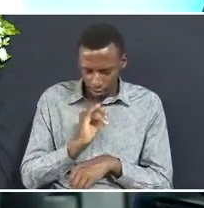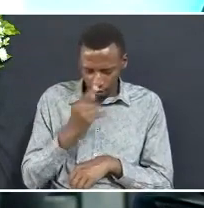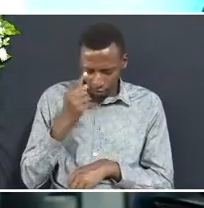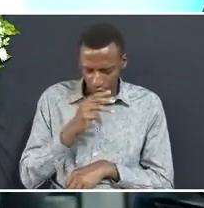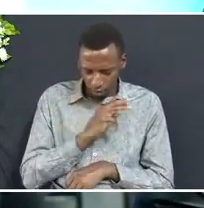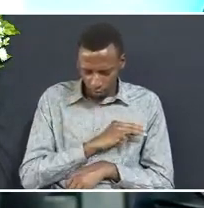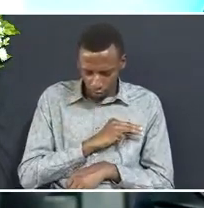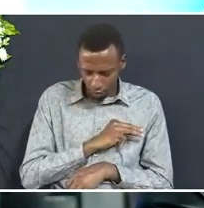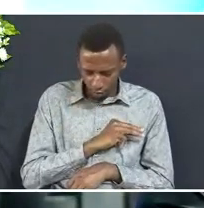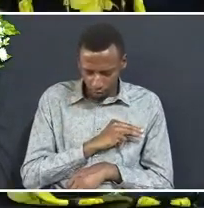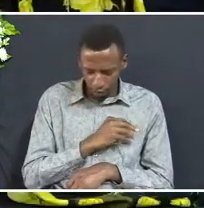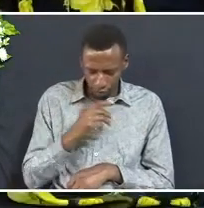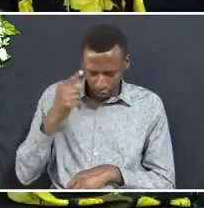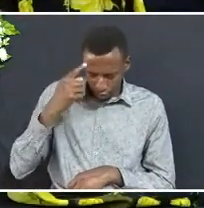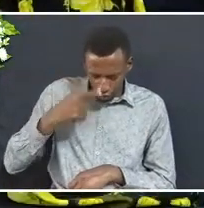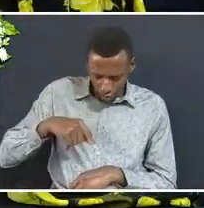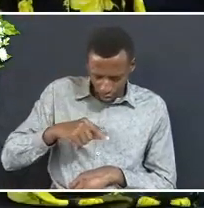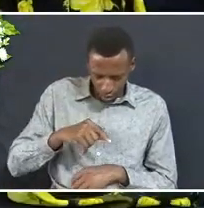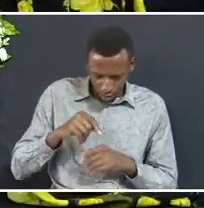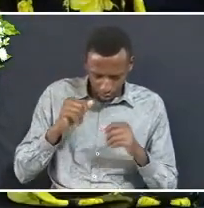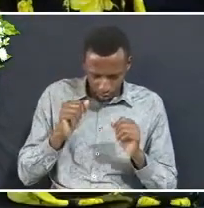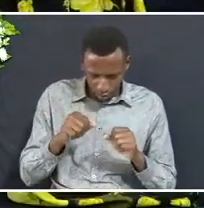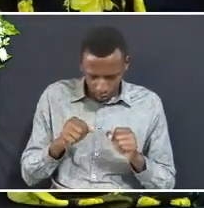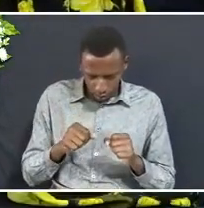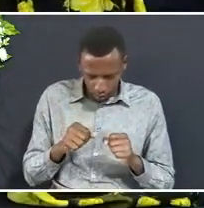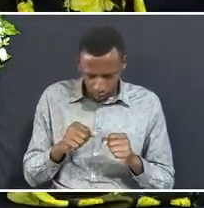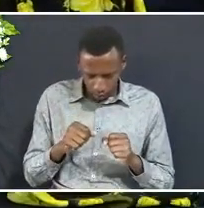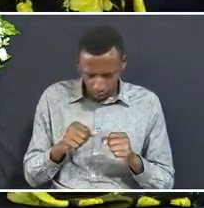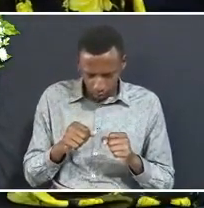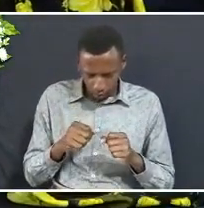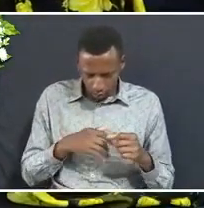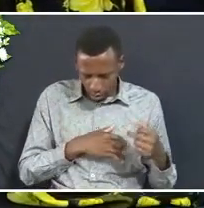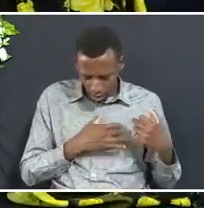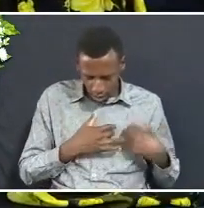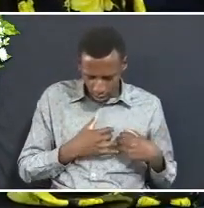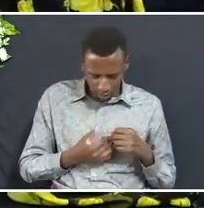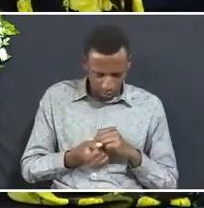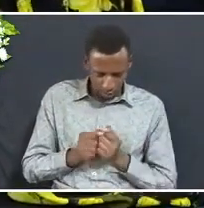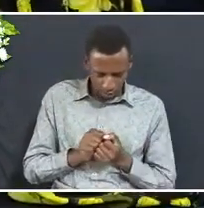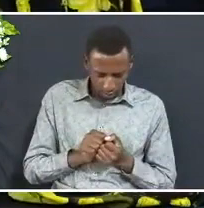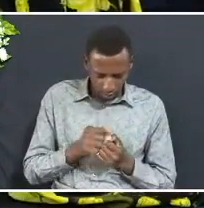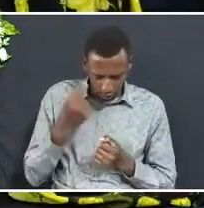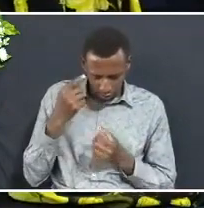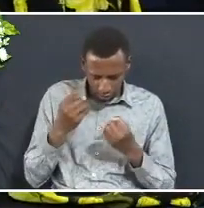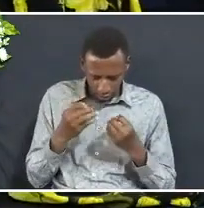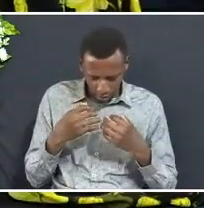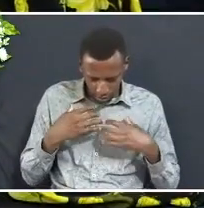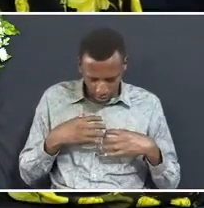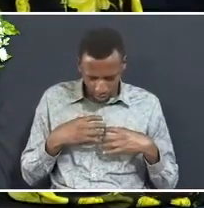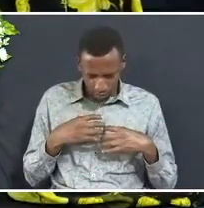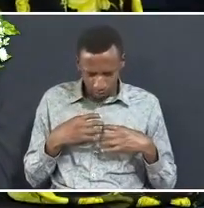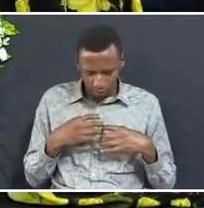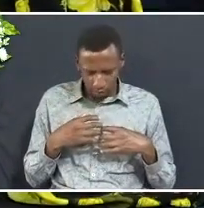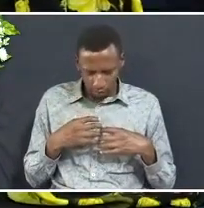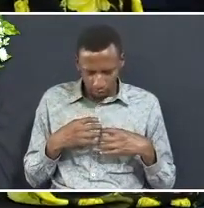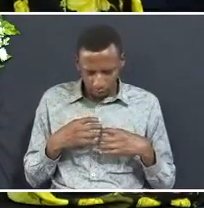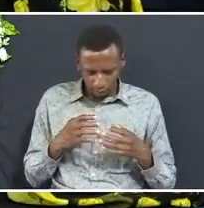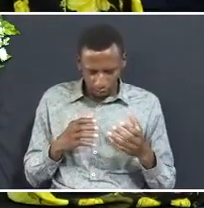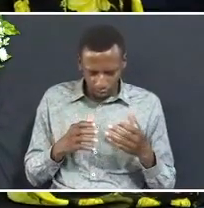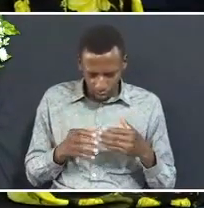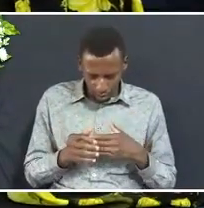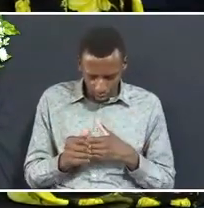mission-oriented. And for us to be able to convert the hearts of many people, we need your reviving power through the Holy